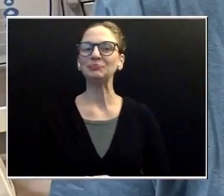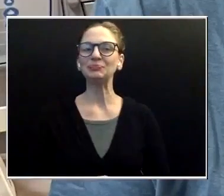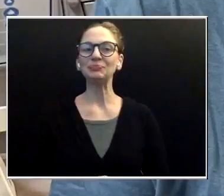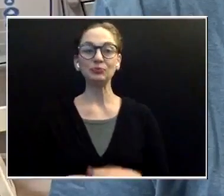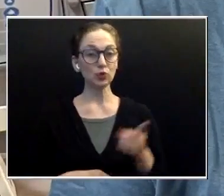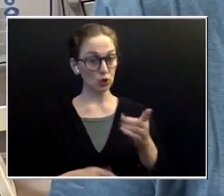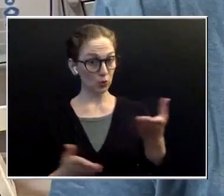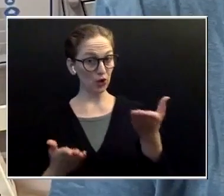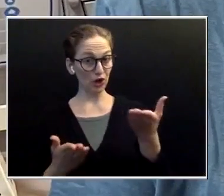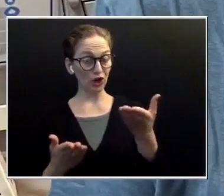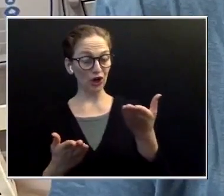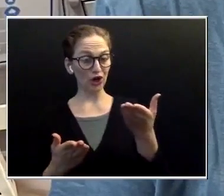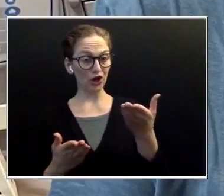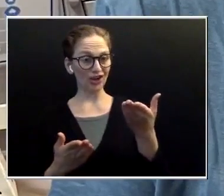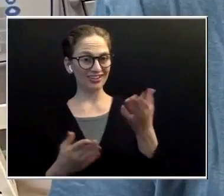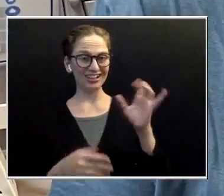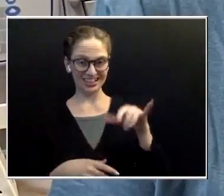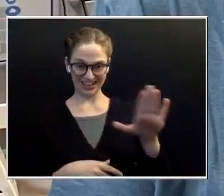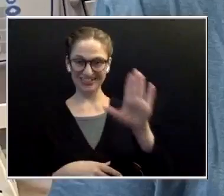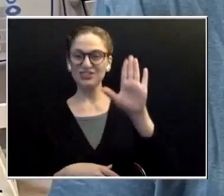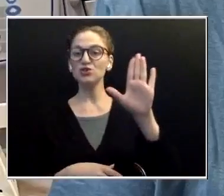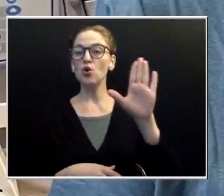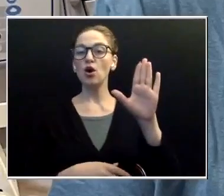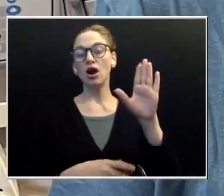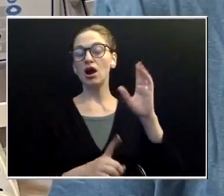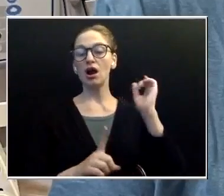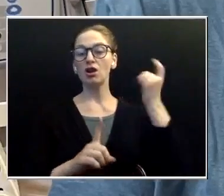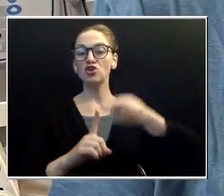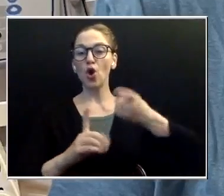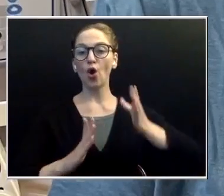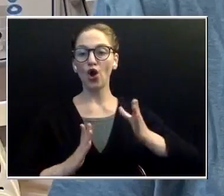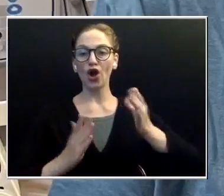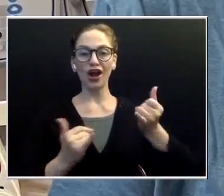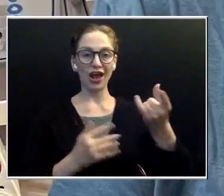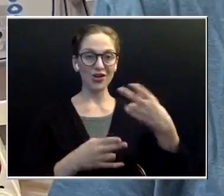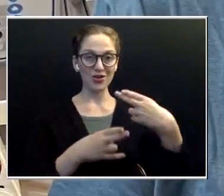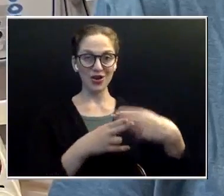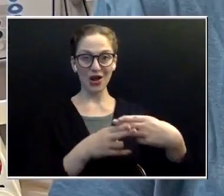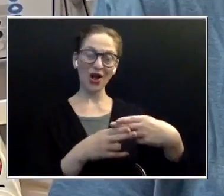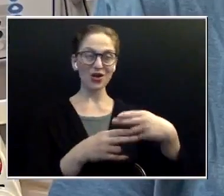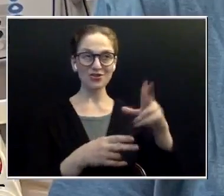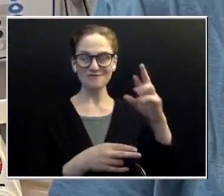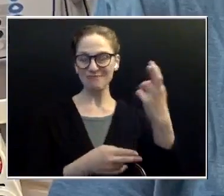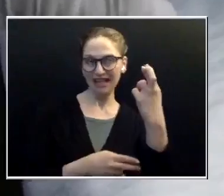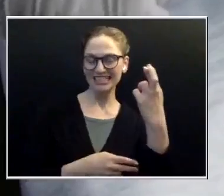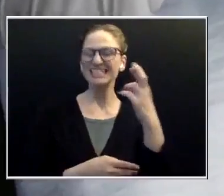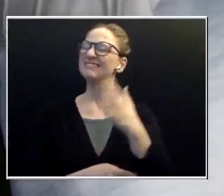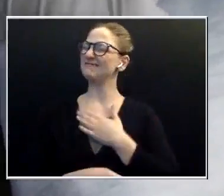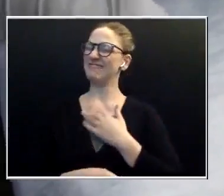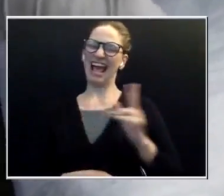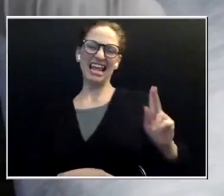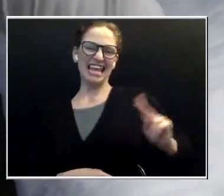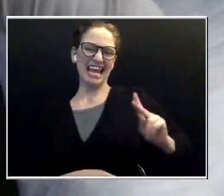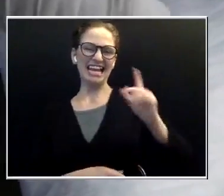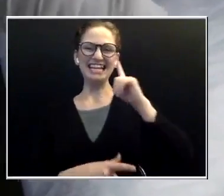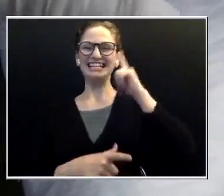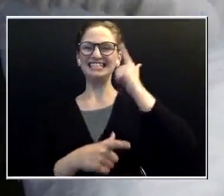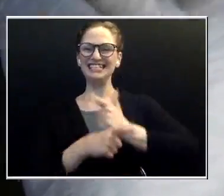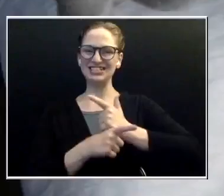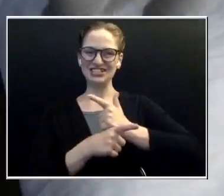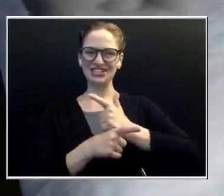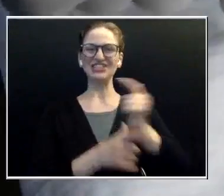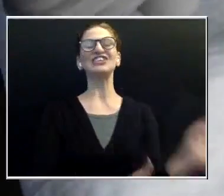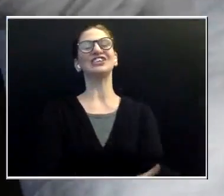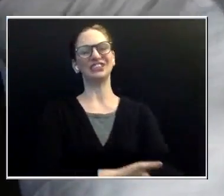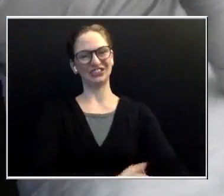your donor, and now you're, what do you call, your bestie now, right? She's my kidney sister. She's your kidney sister. It was so great to have her on,